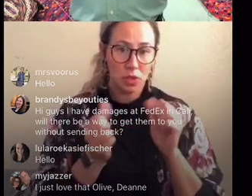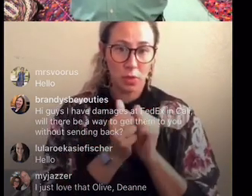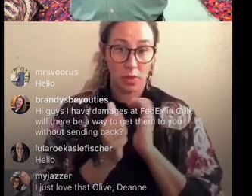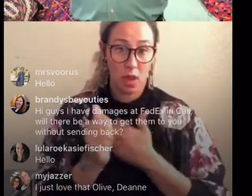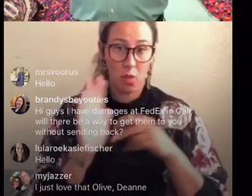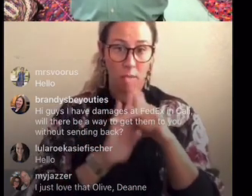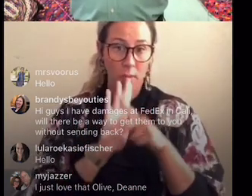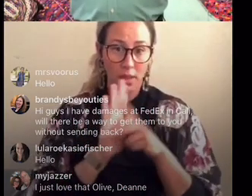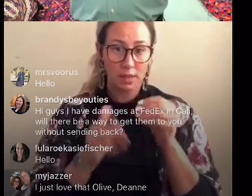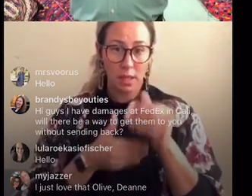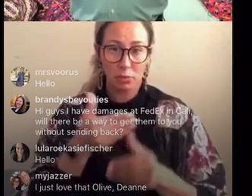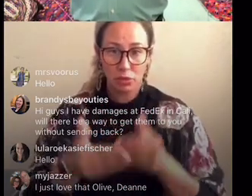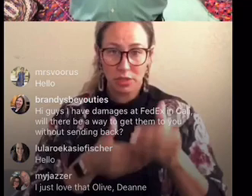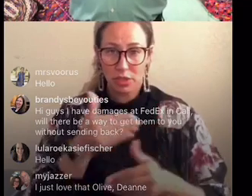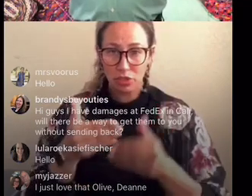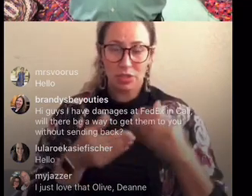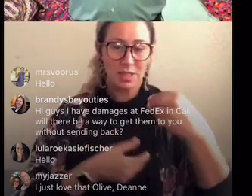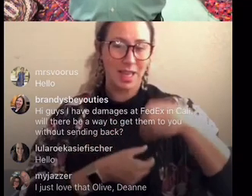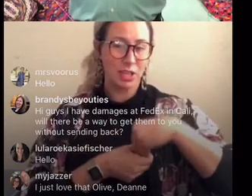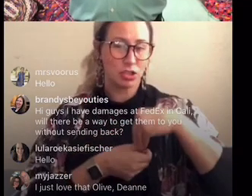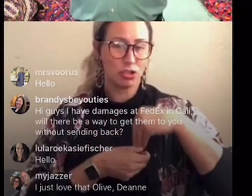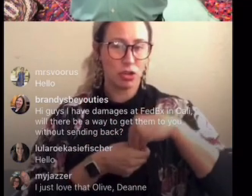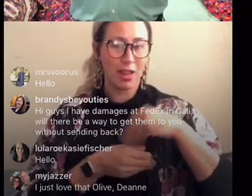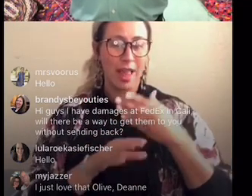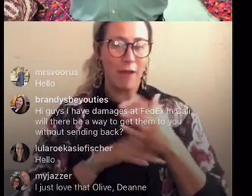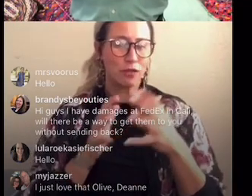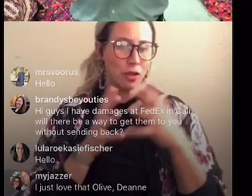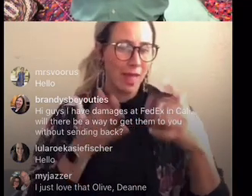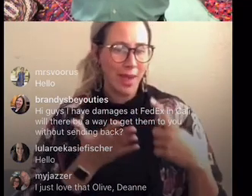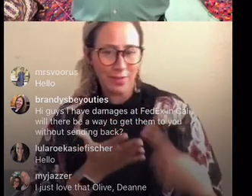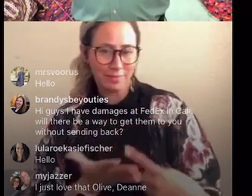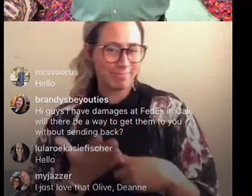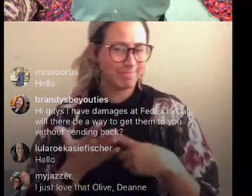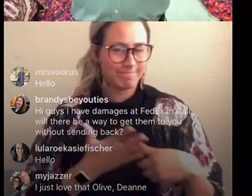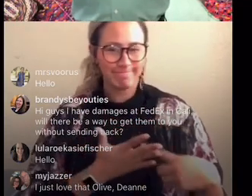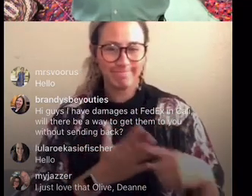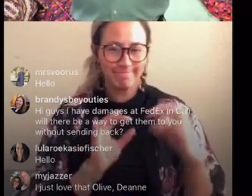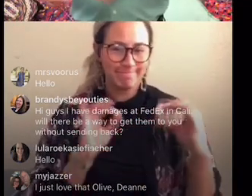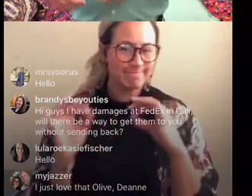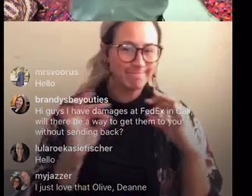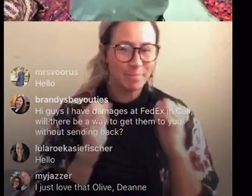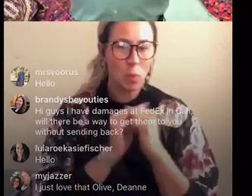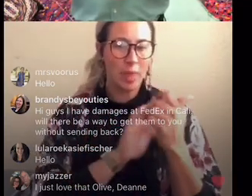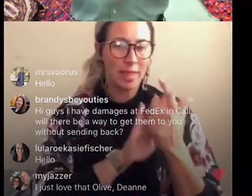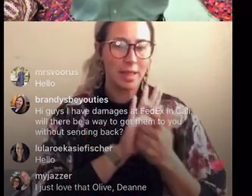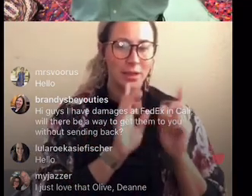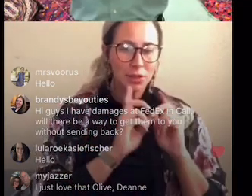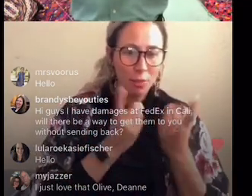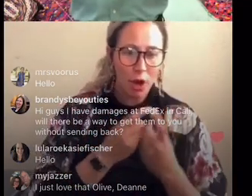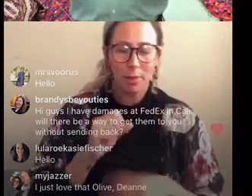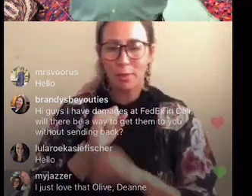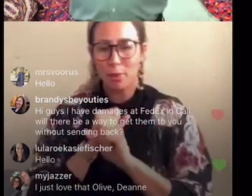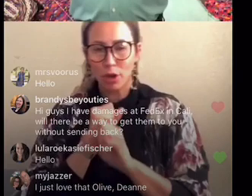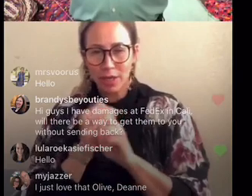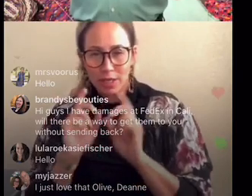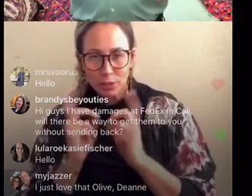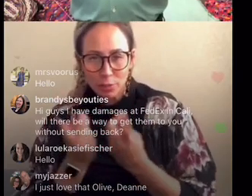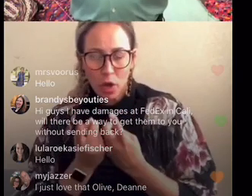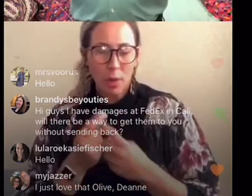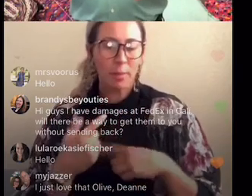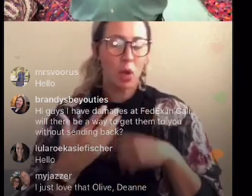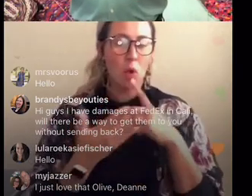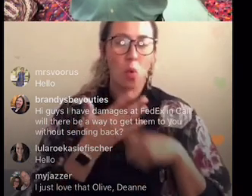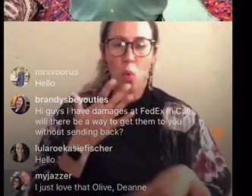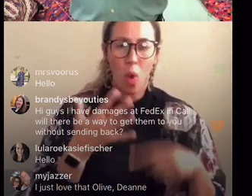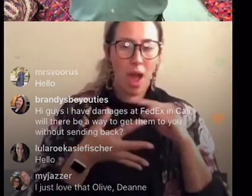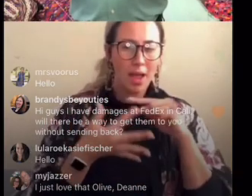procedures, internally, after a lot of discussions and discussions with the legal department, with the marketing department, what